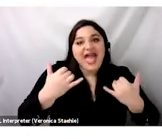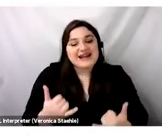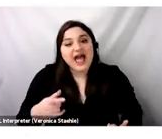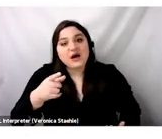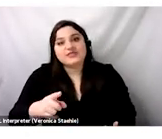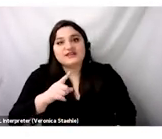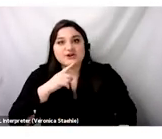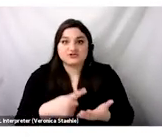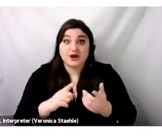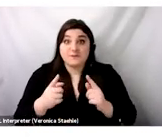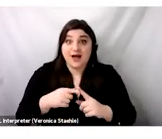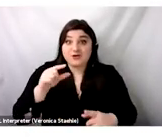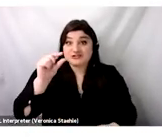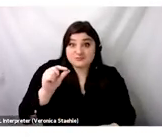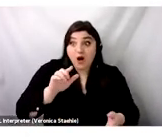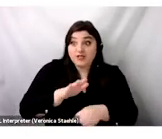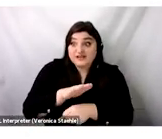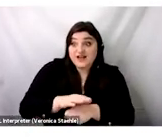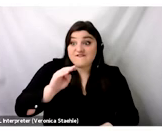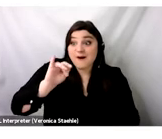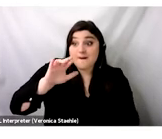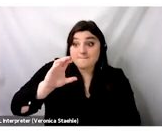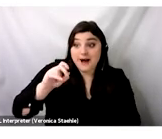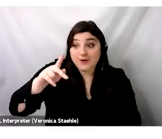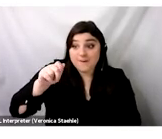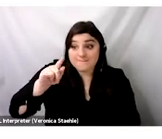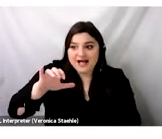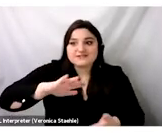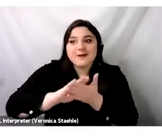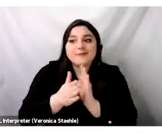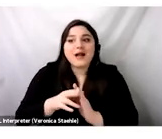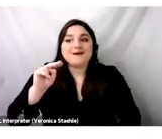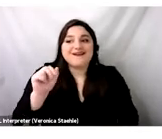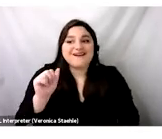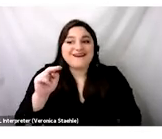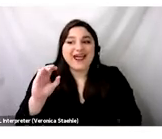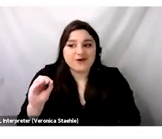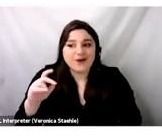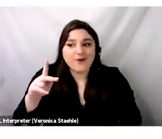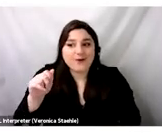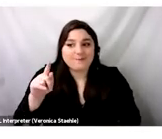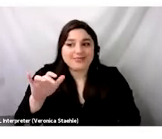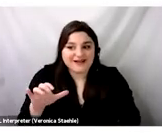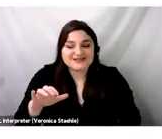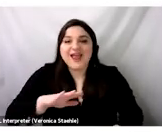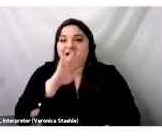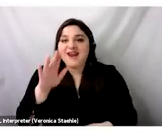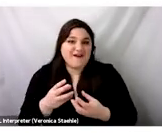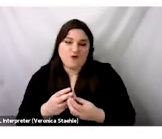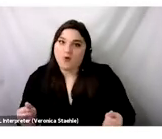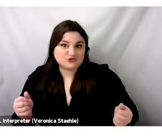enough, then they can be considered to be nanoplastics. And those are the ones that we need to think about in terms of they're